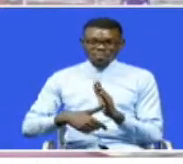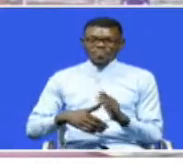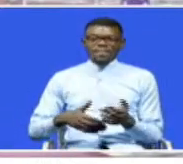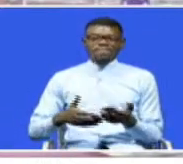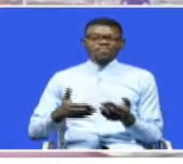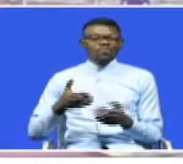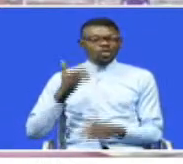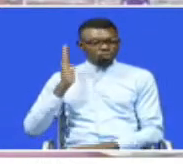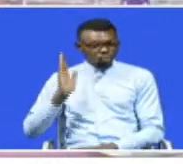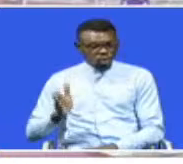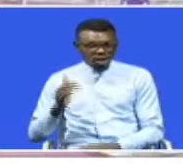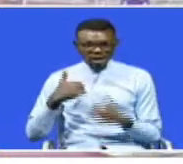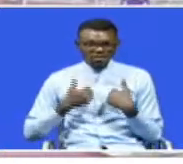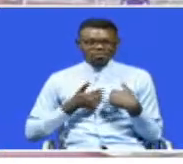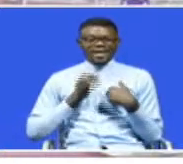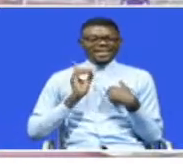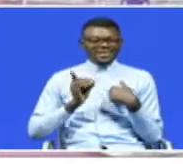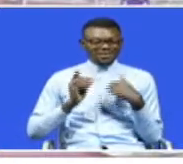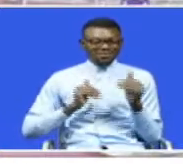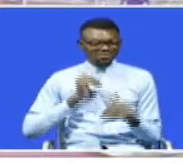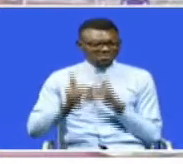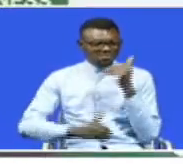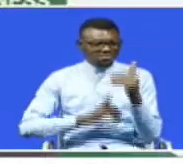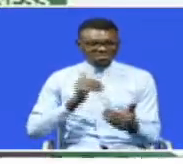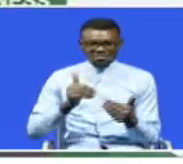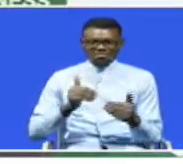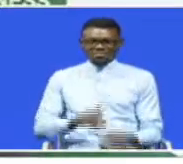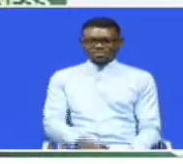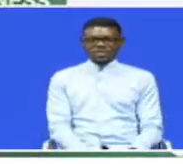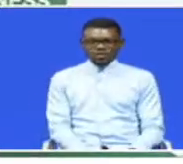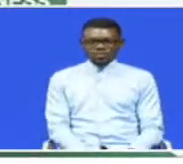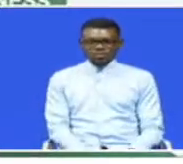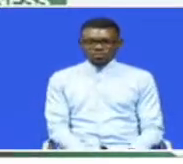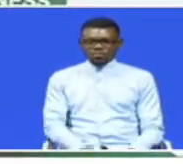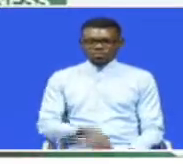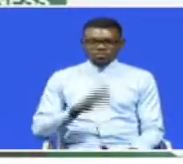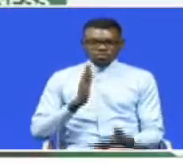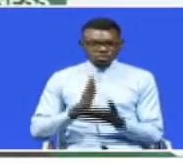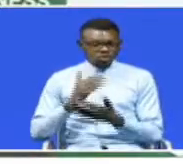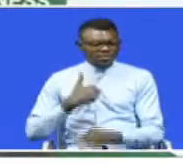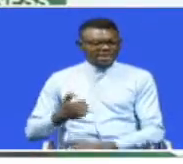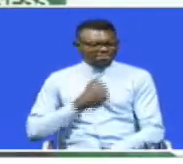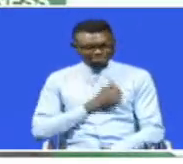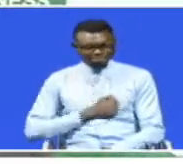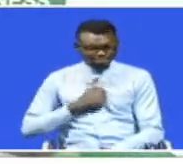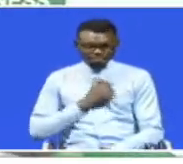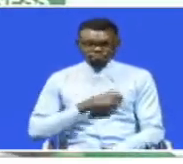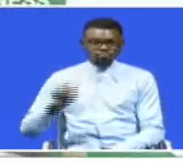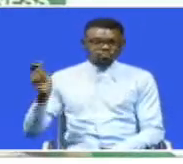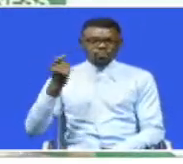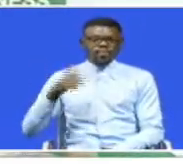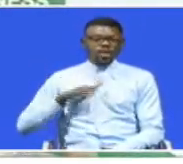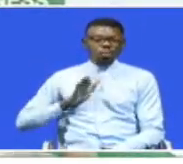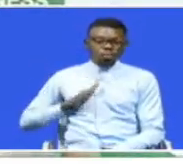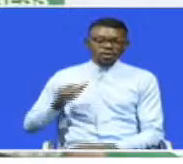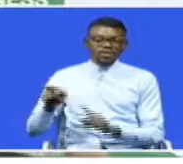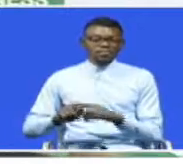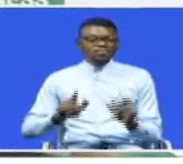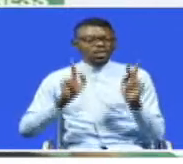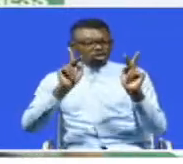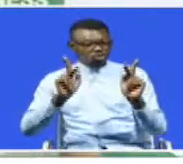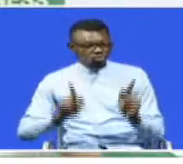internal disciplinary process to account for their actions i did apologize to the kenyan women and women of kisumu in